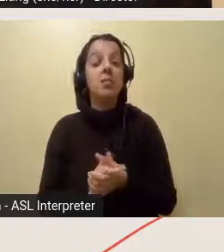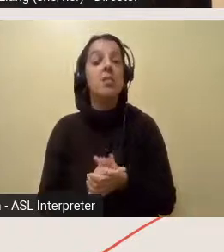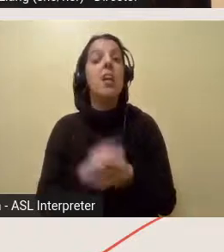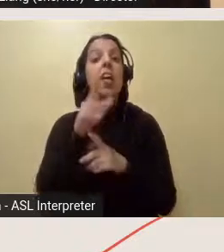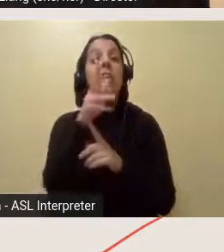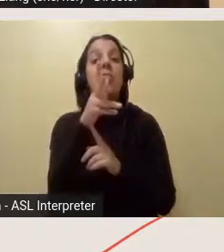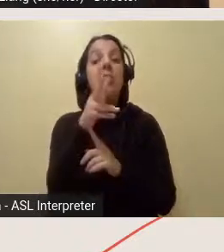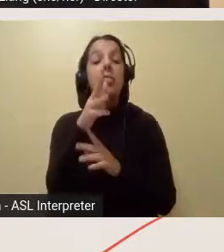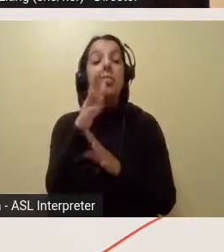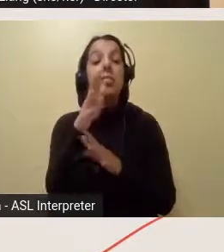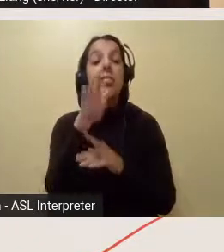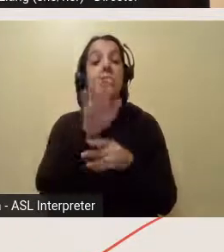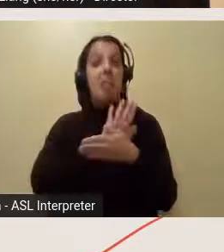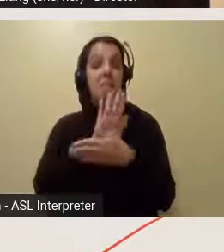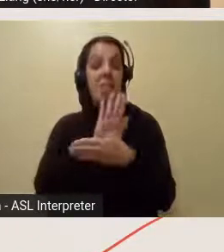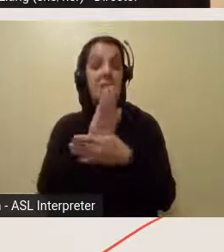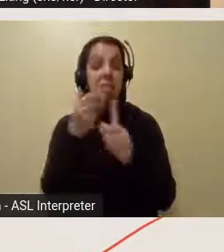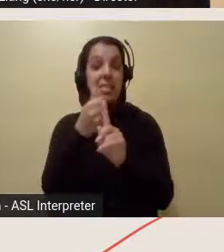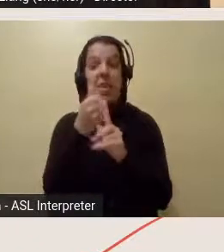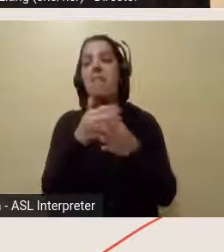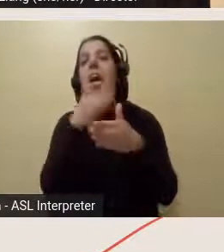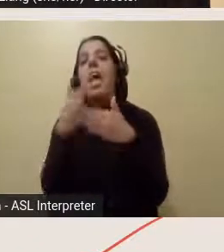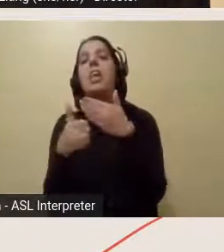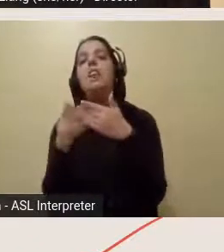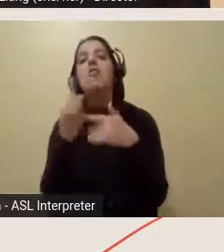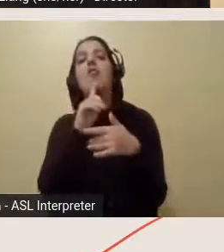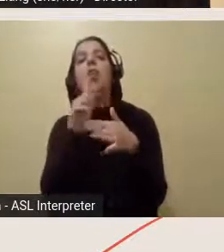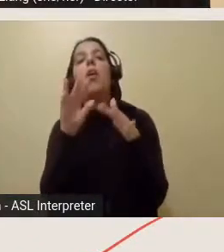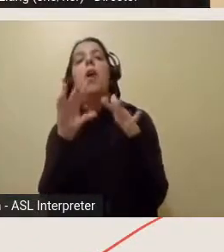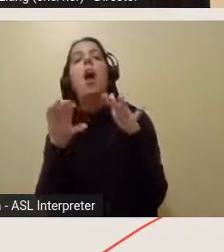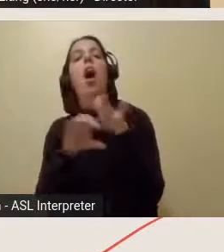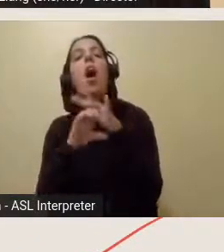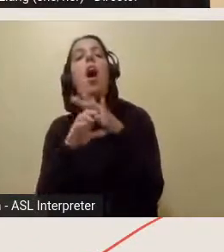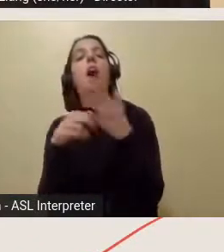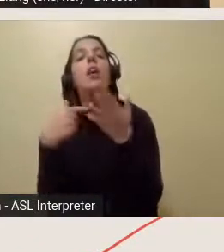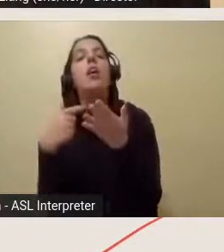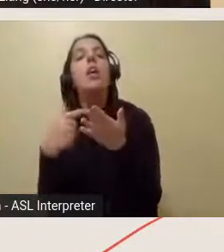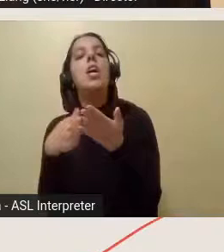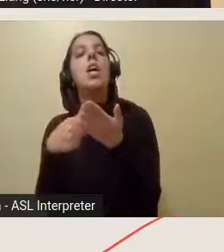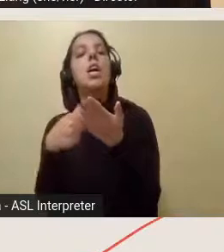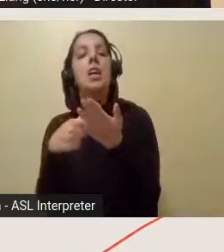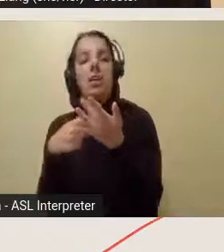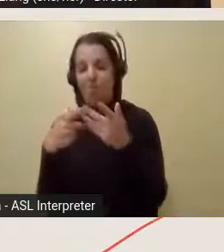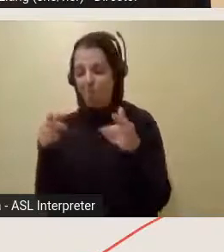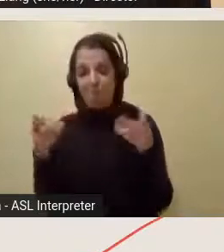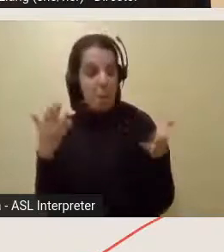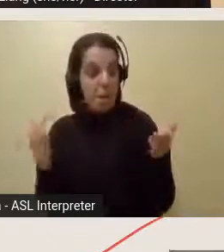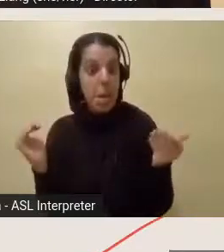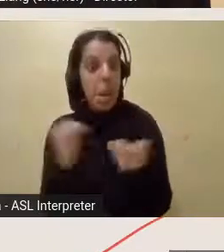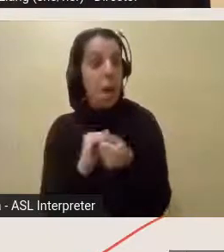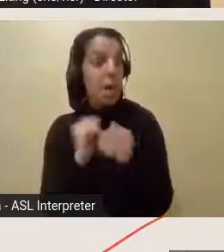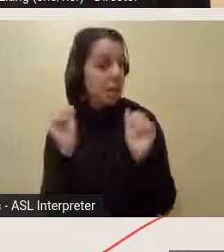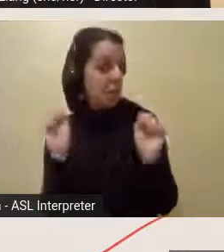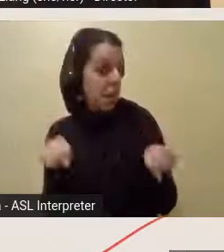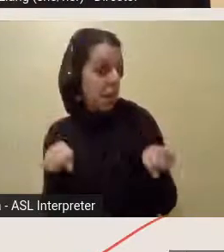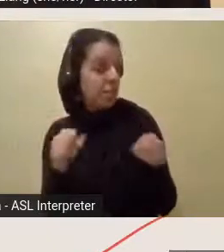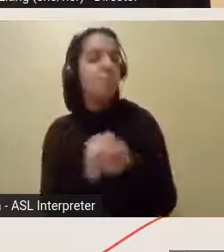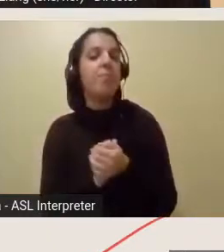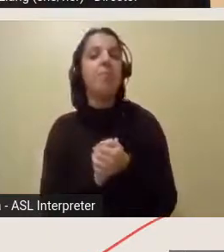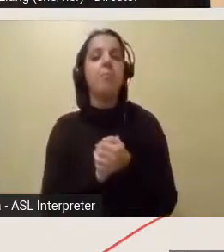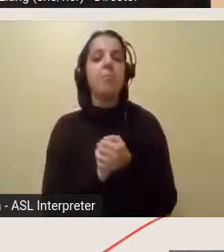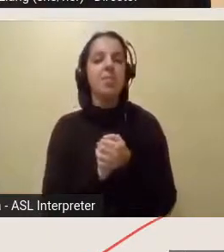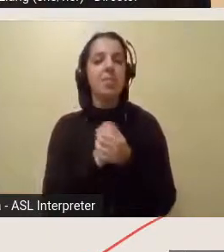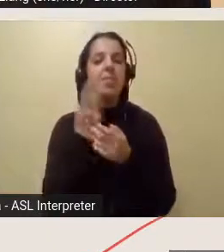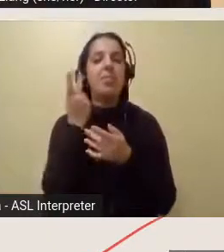even though that's not an explicit, you know, point of view. But I think at the end, there's a sort of like, you know, like a montage